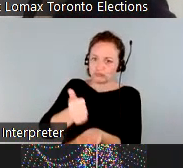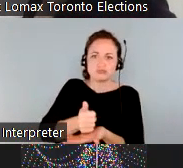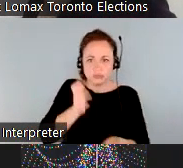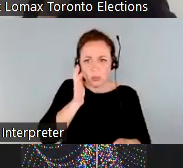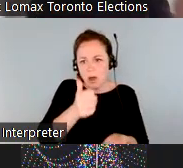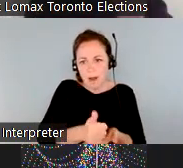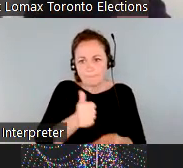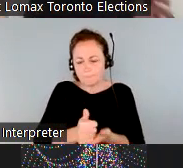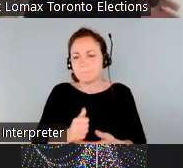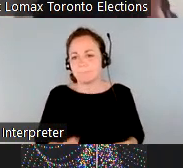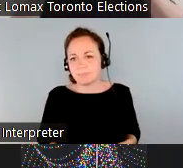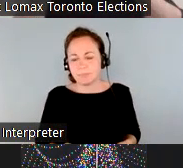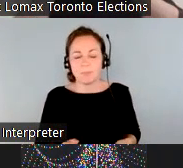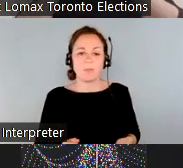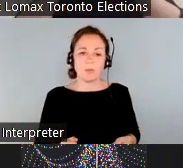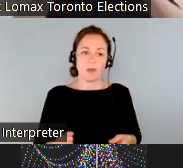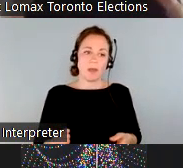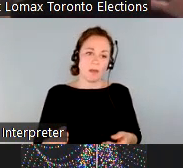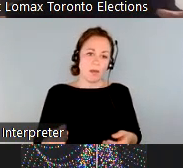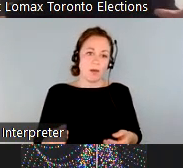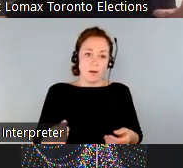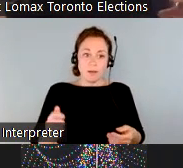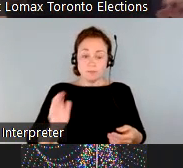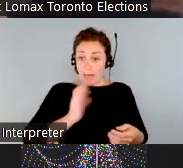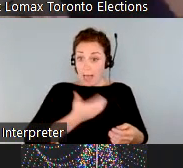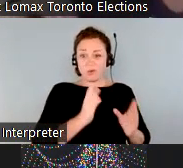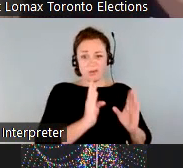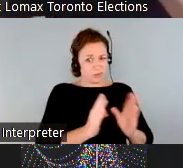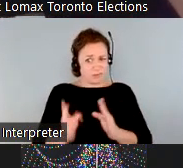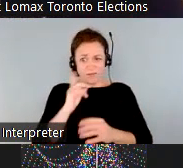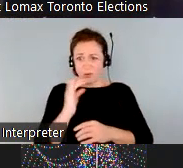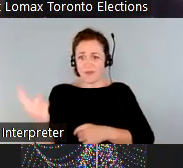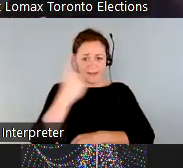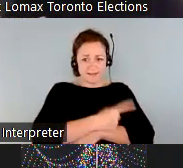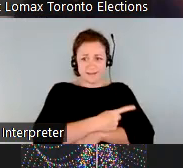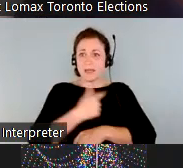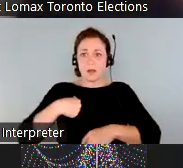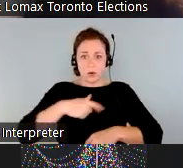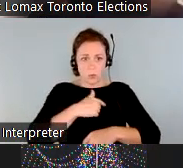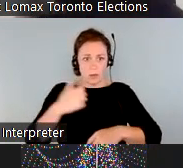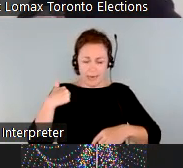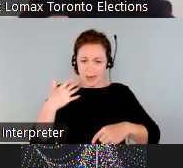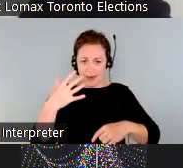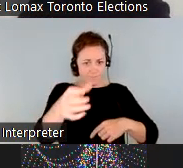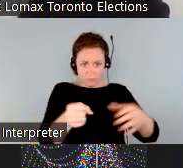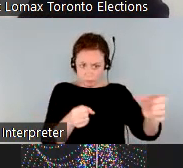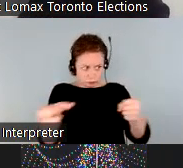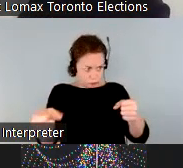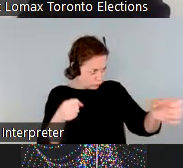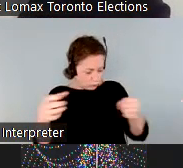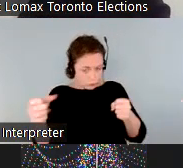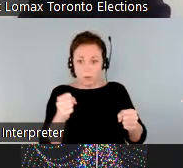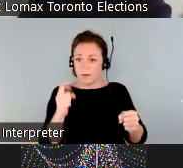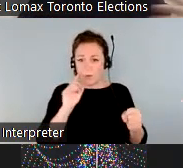we organize things, we essentially have several stations across the city, and we do encourage people to